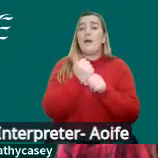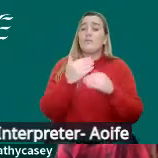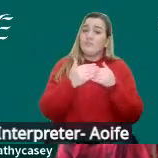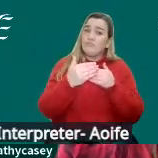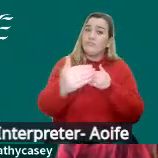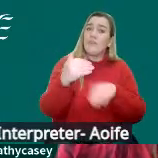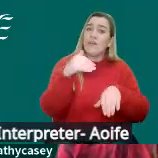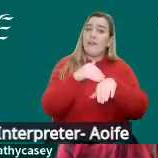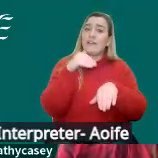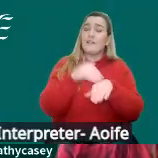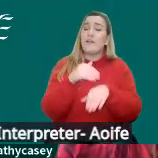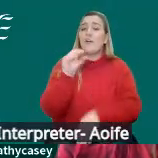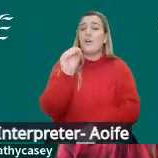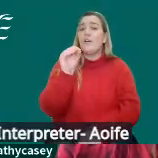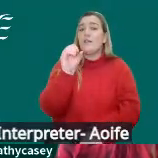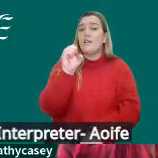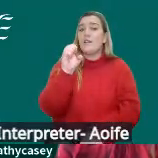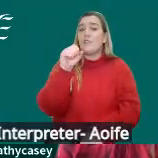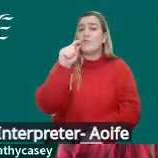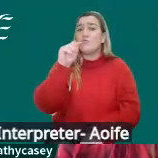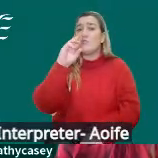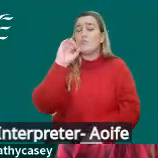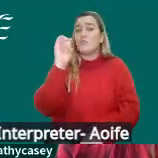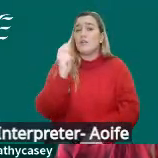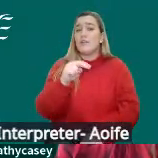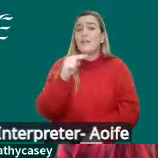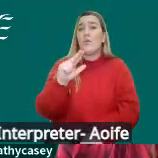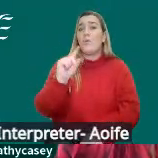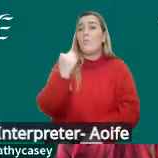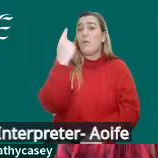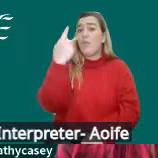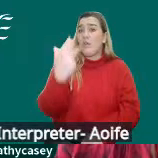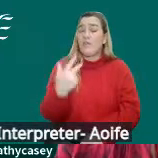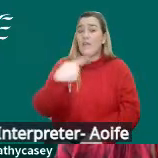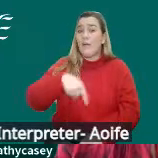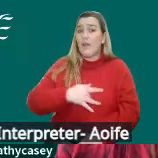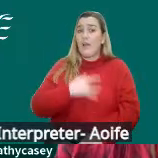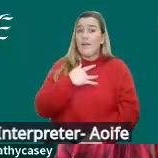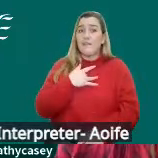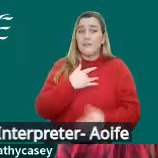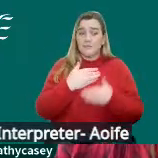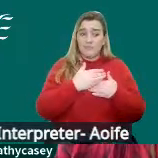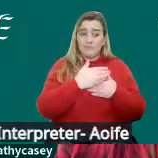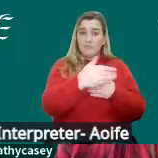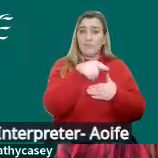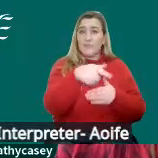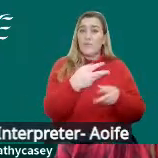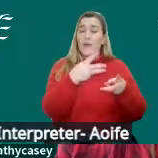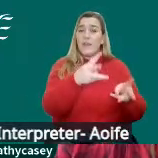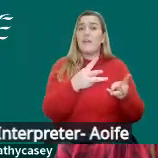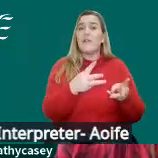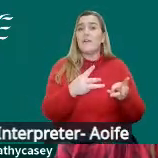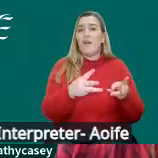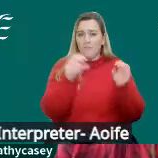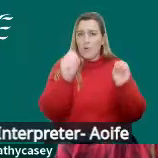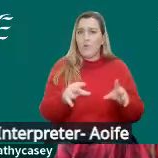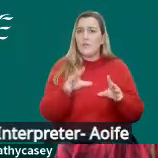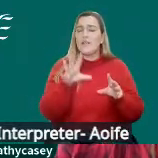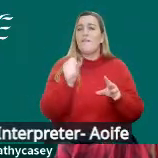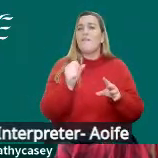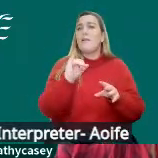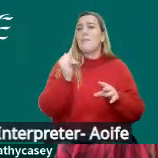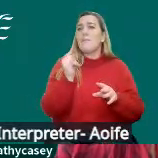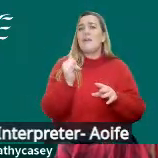mentioned earlier, where 1/3 of our lives may be spent in this state? Well, for some people, you can be certainly more prone to cardiovascular